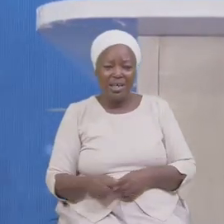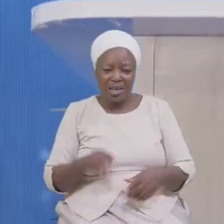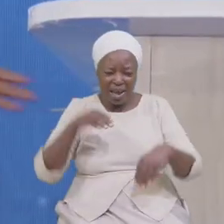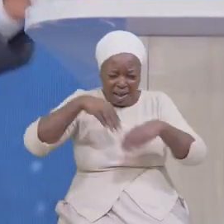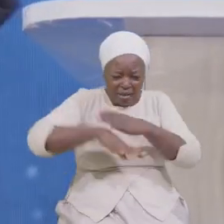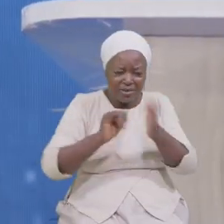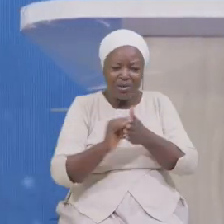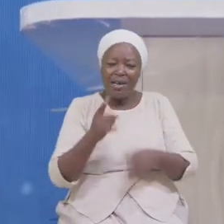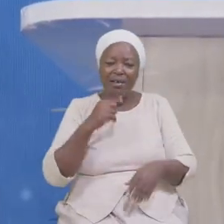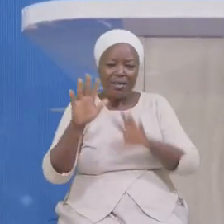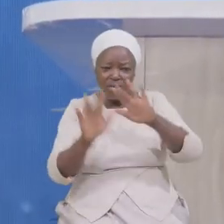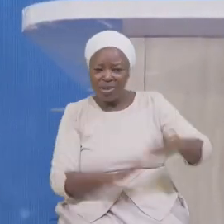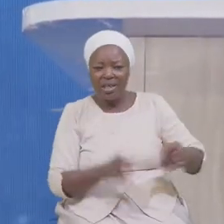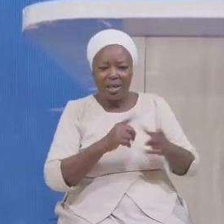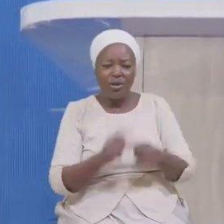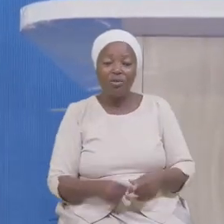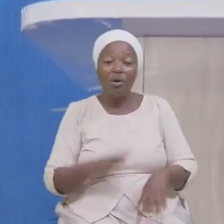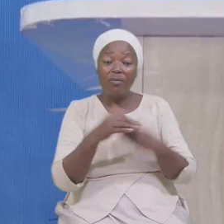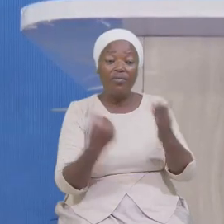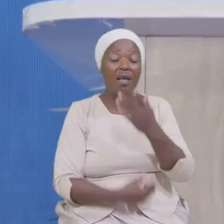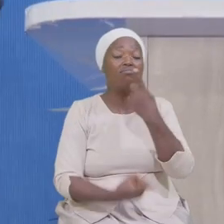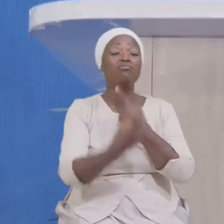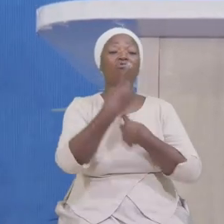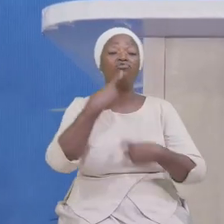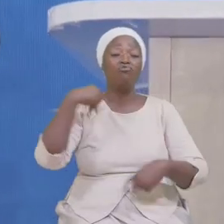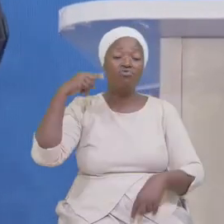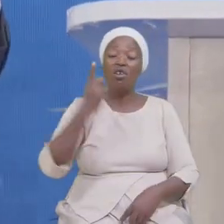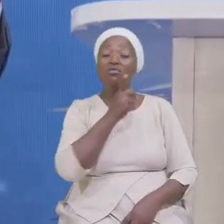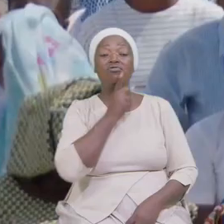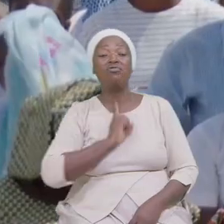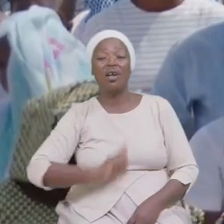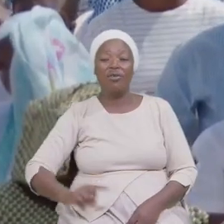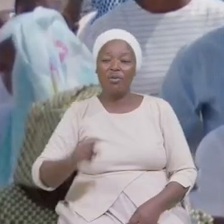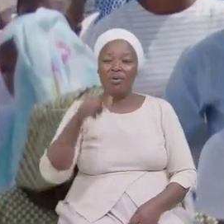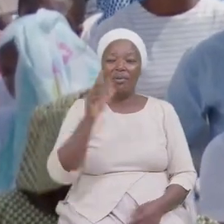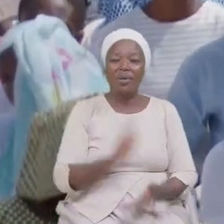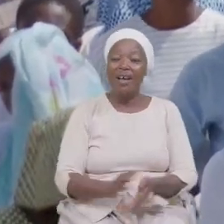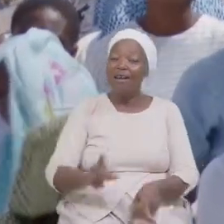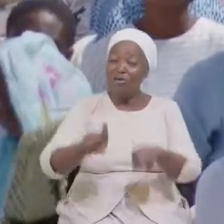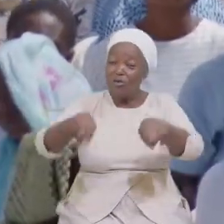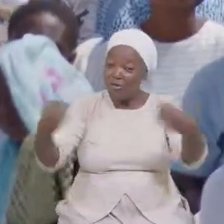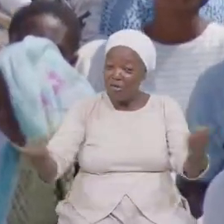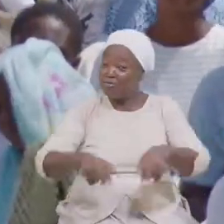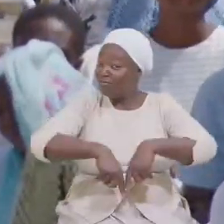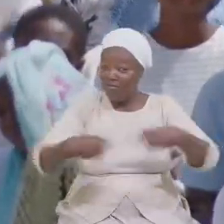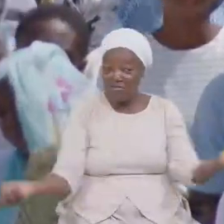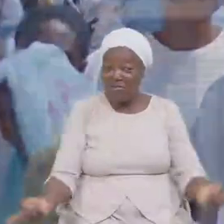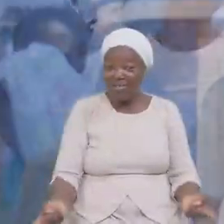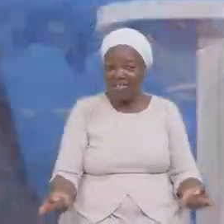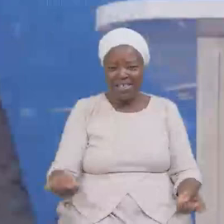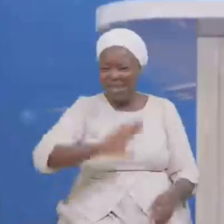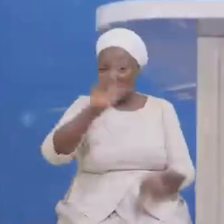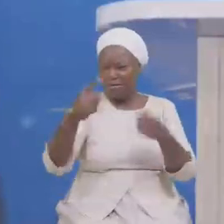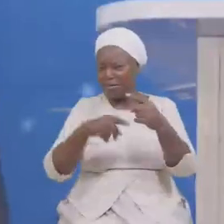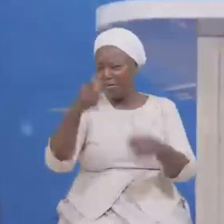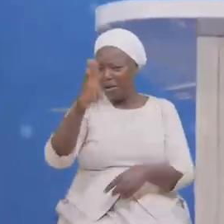sea, and they were swallowed up. Gone. Gone. They didn't go to God because he said, I don't